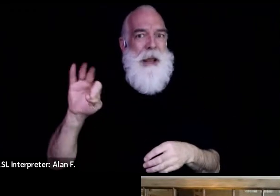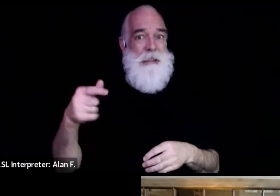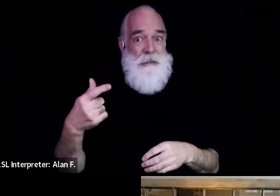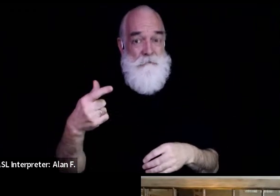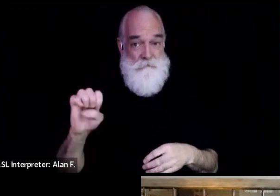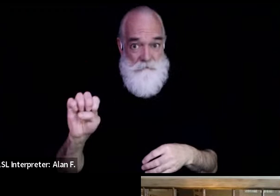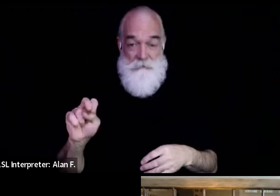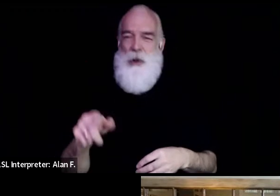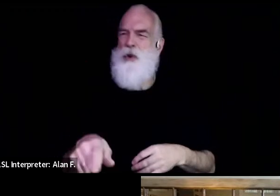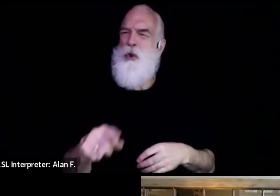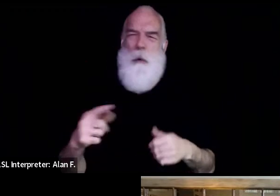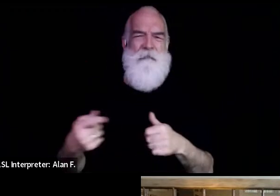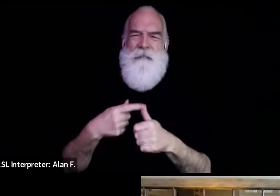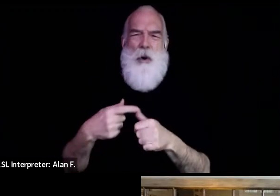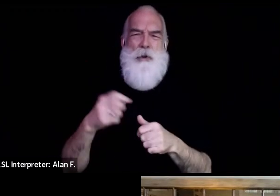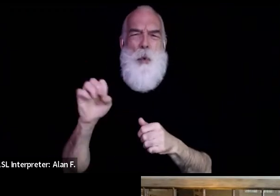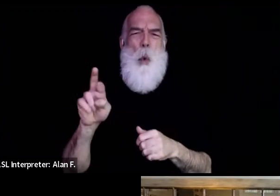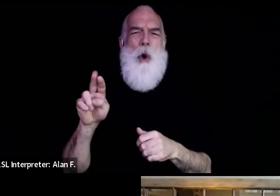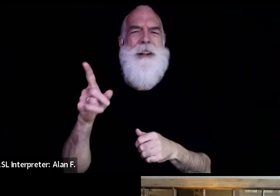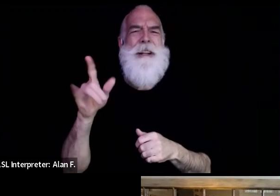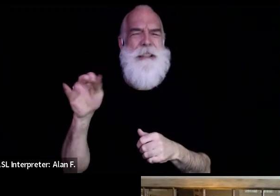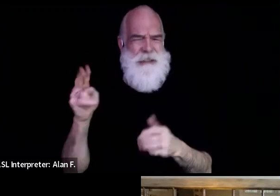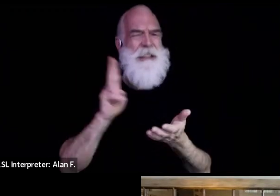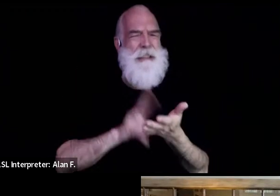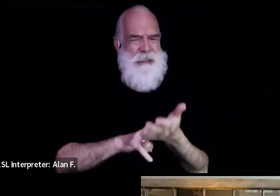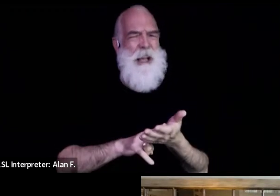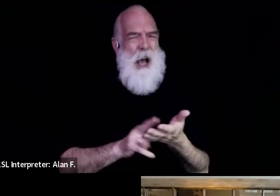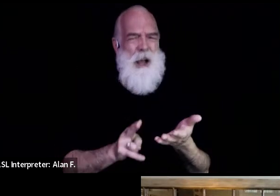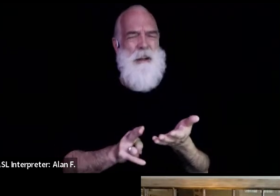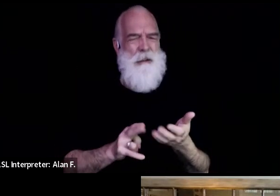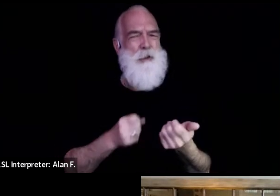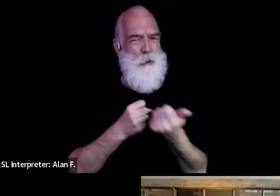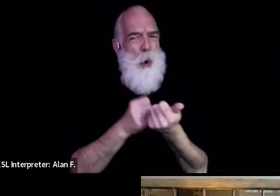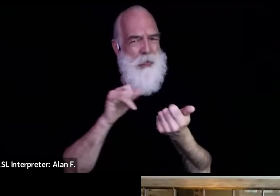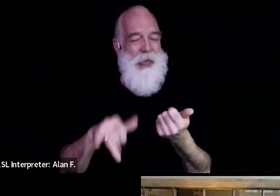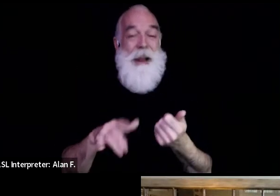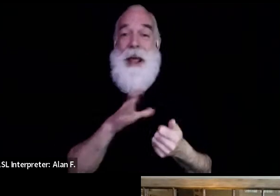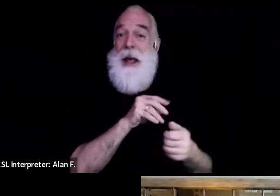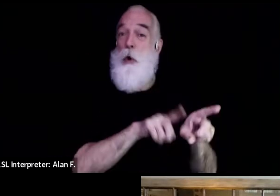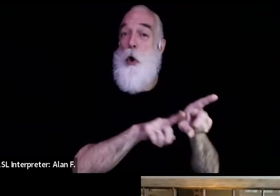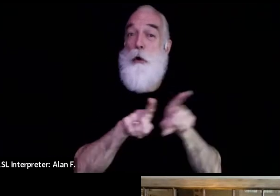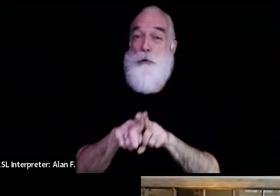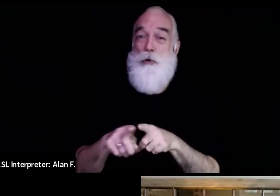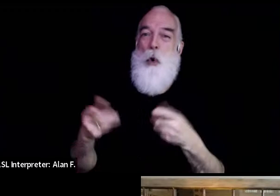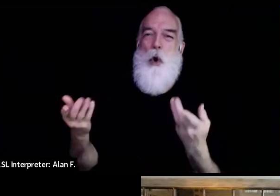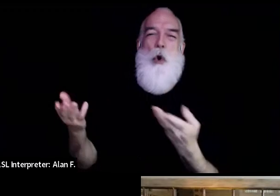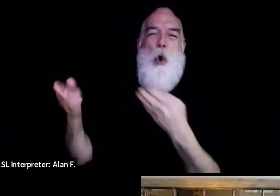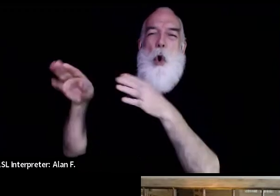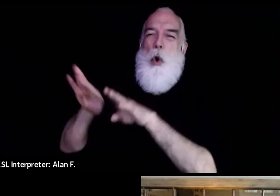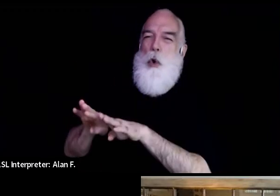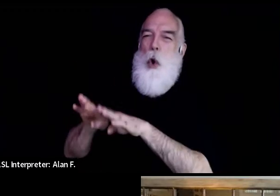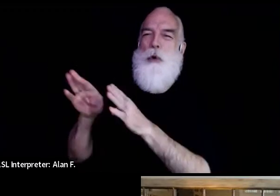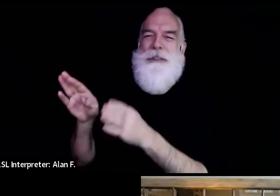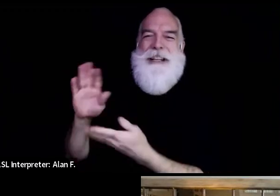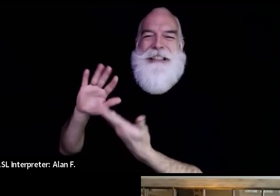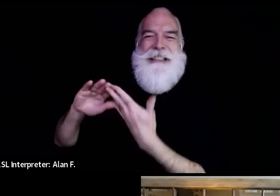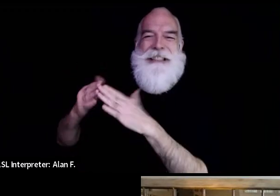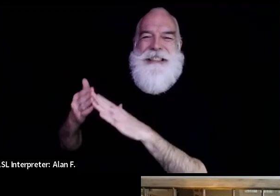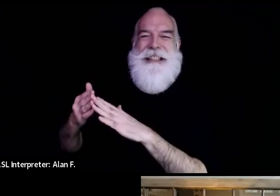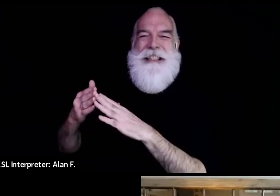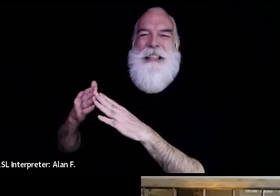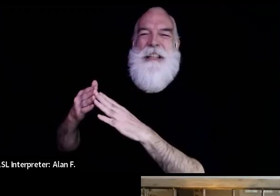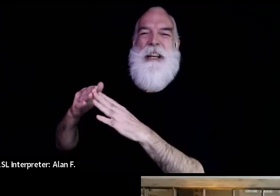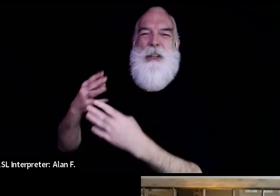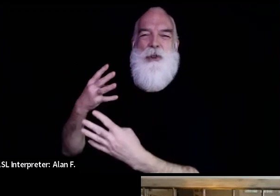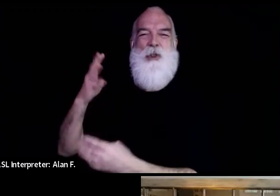very first ordinance you signed. And you also introduced a proposal to close a city jail and repurpose the building to become a